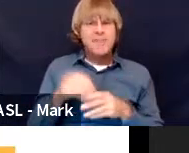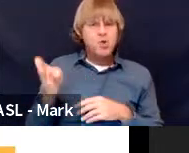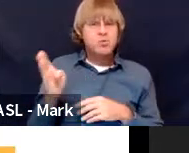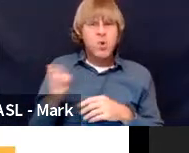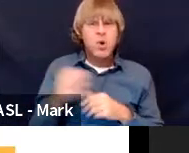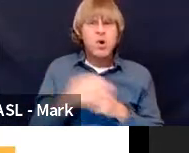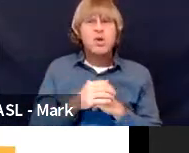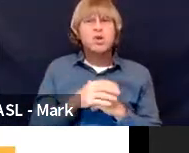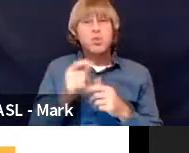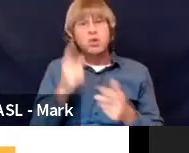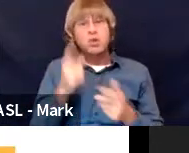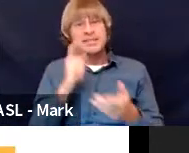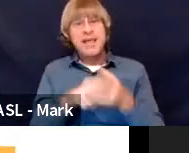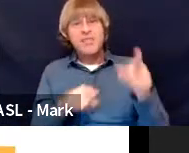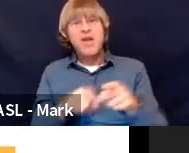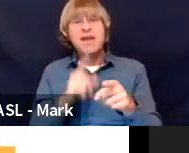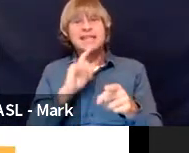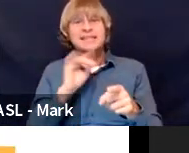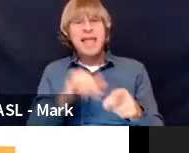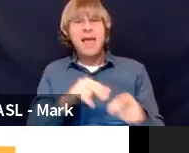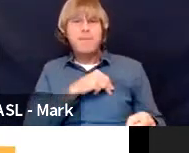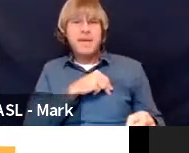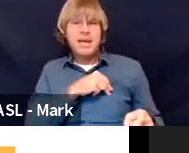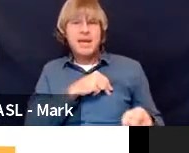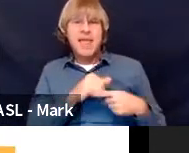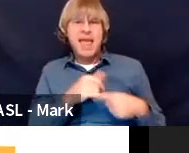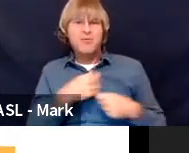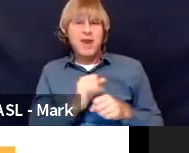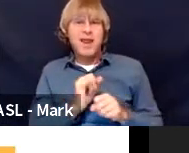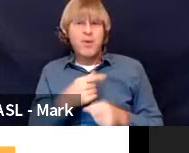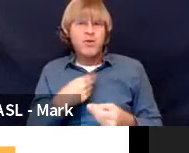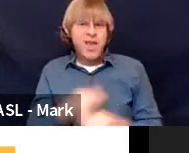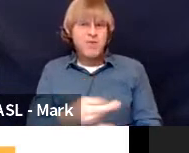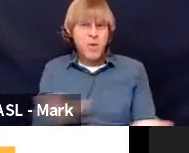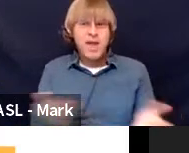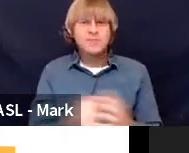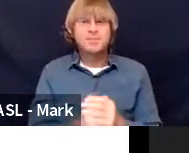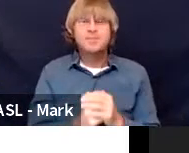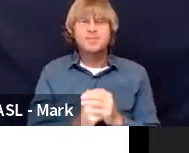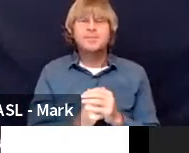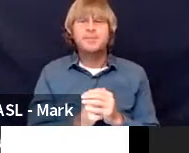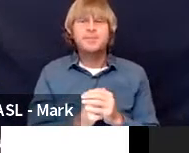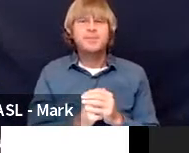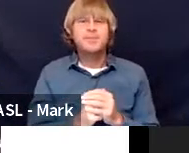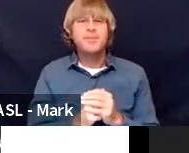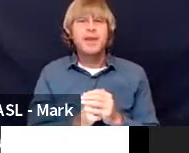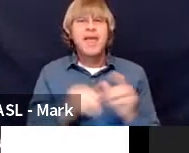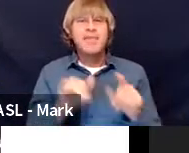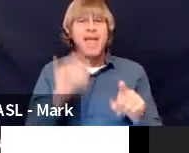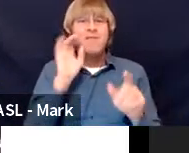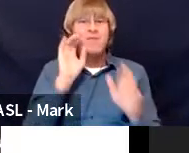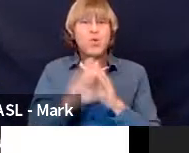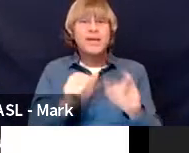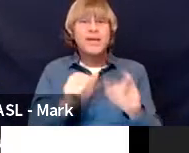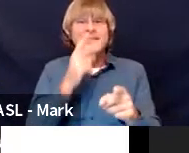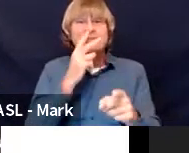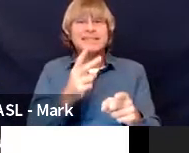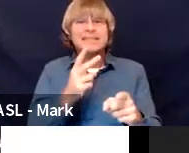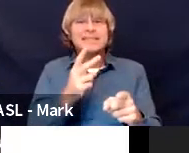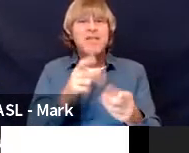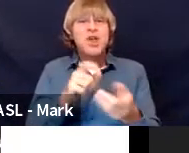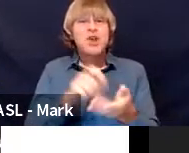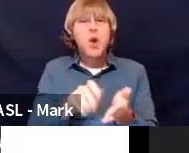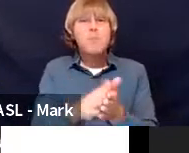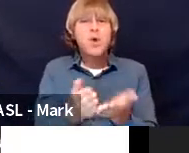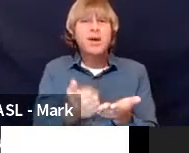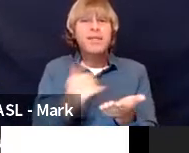So what you're seeing is the pin that I created that we gave away. And in this photo, you actually see the notebook